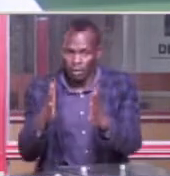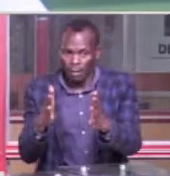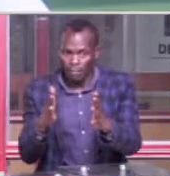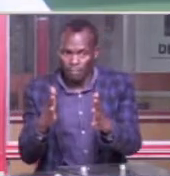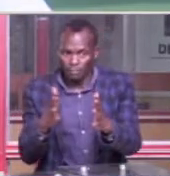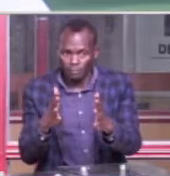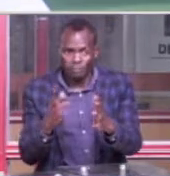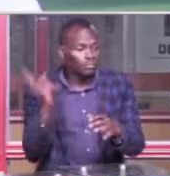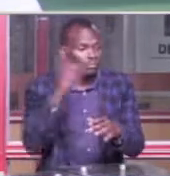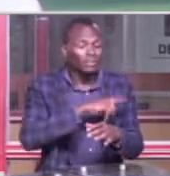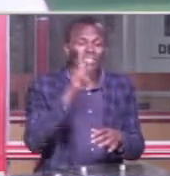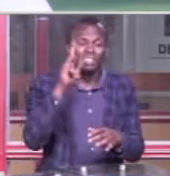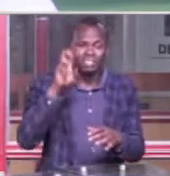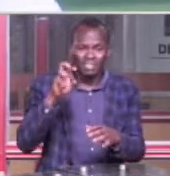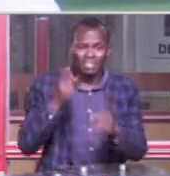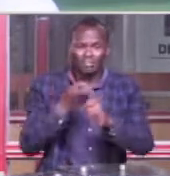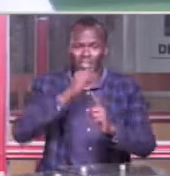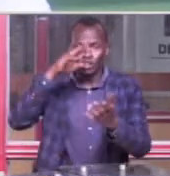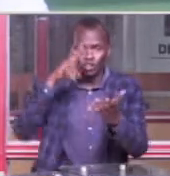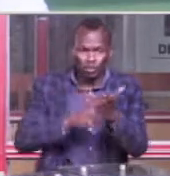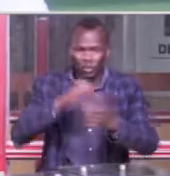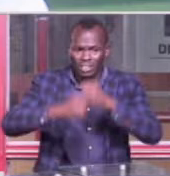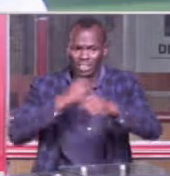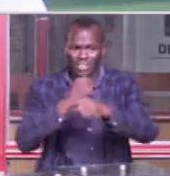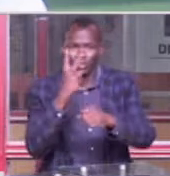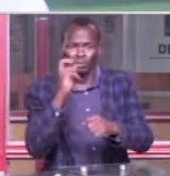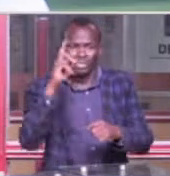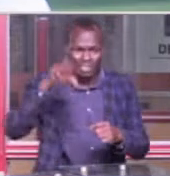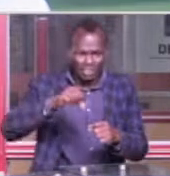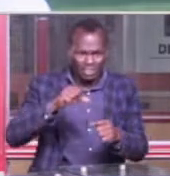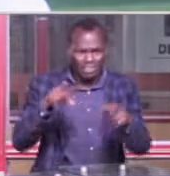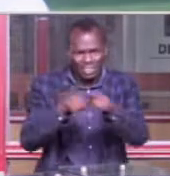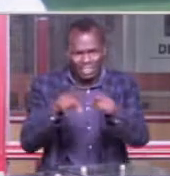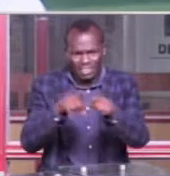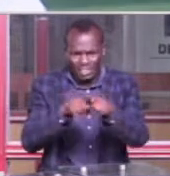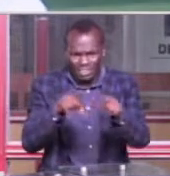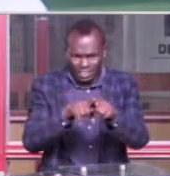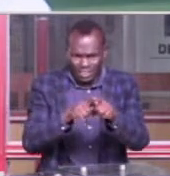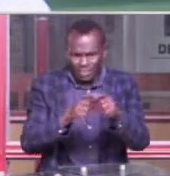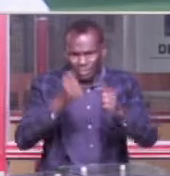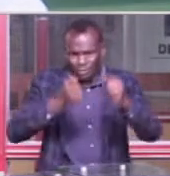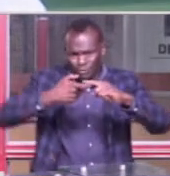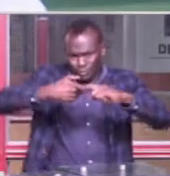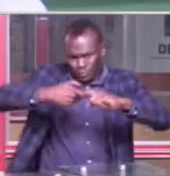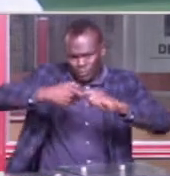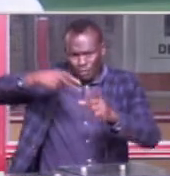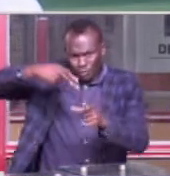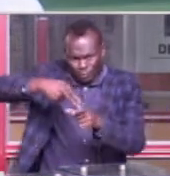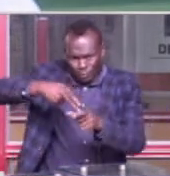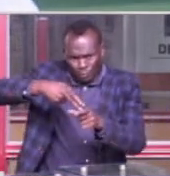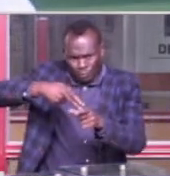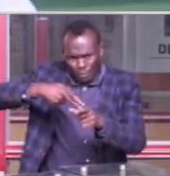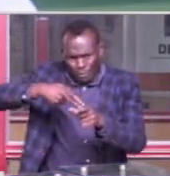on the 18th of June 2019, a fuel tanker exploded into flames following a